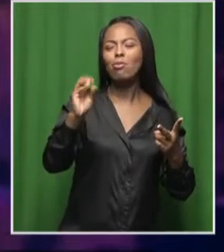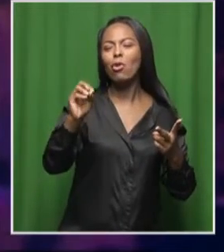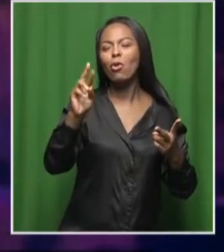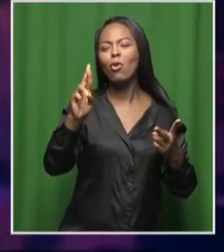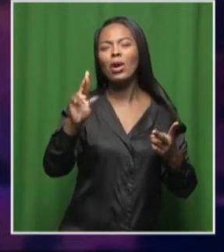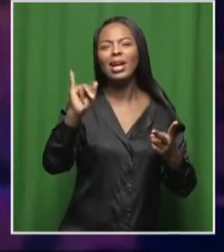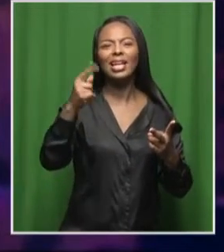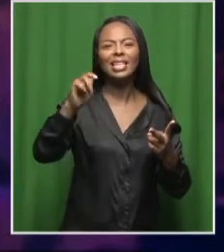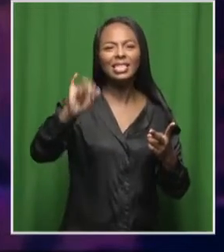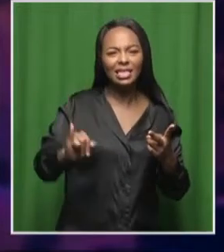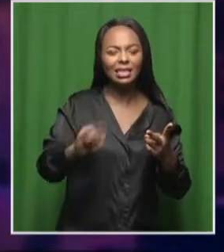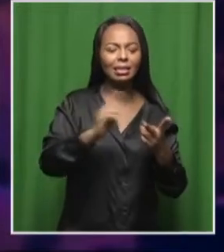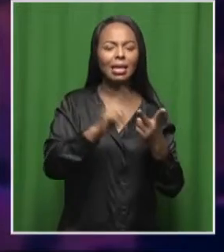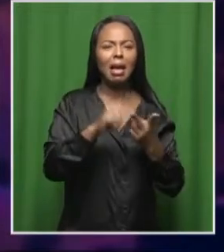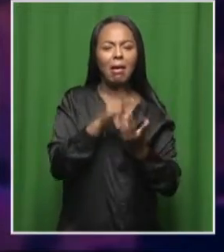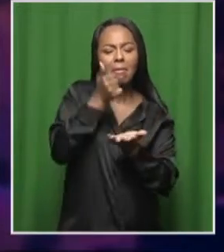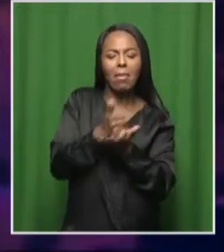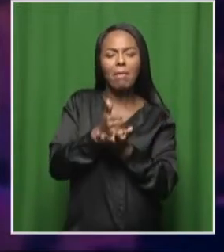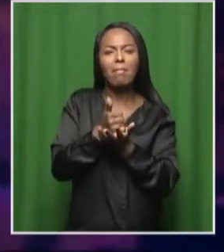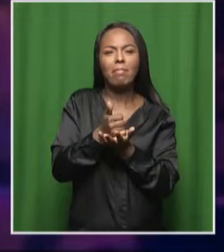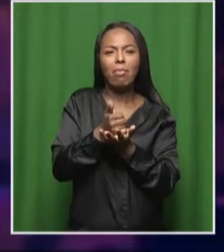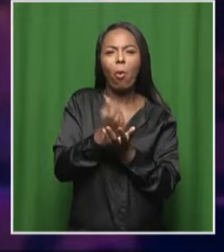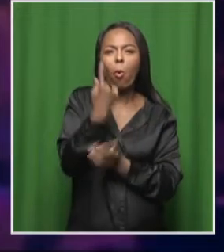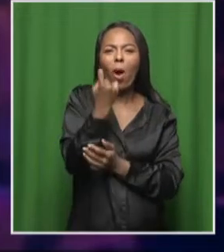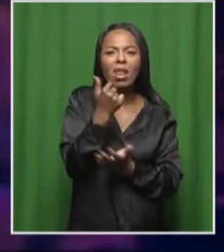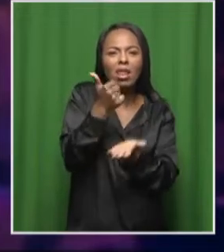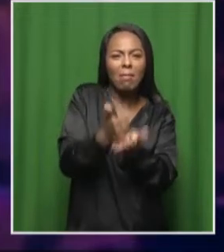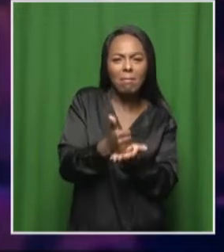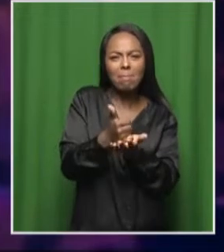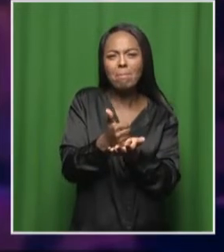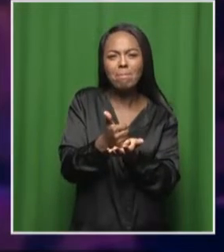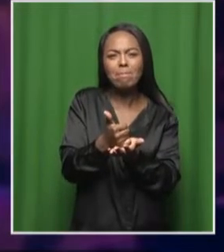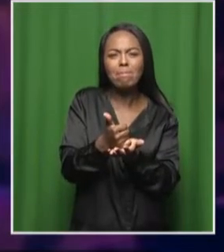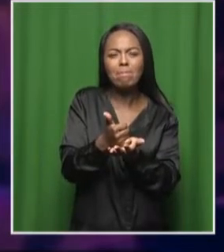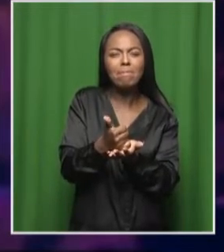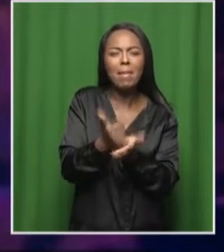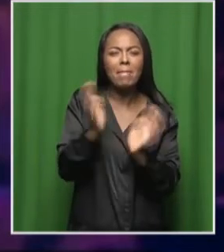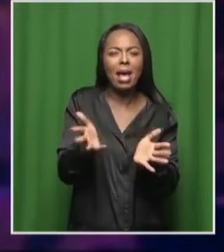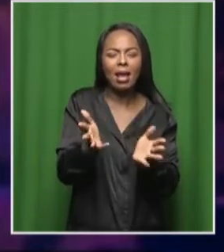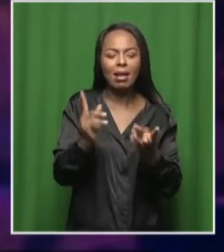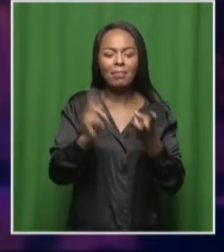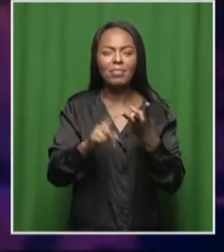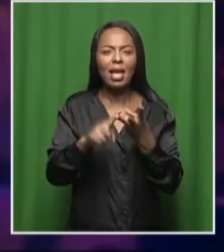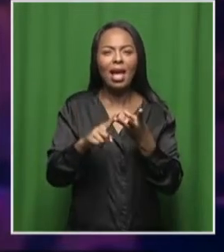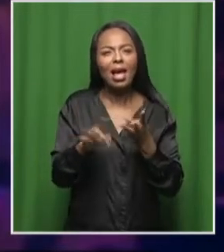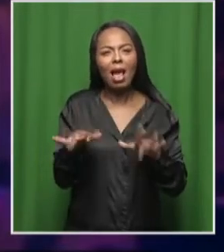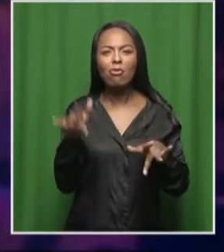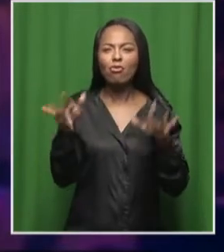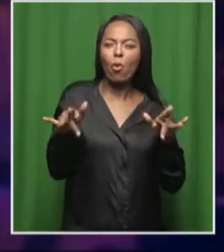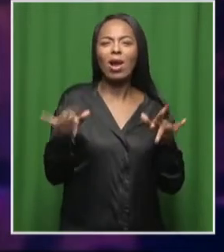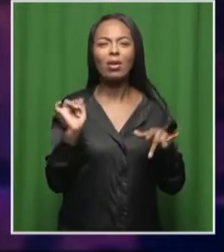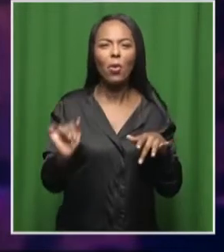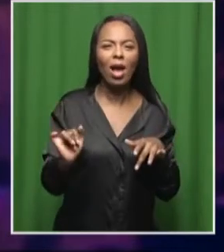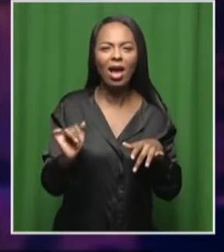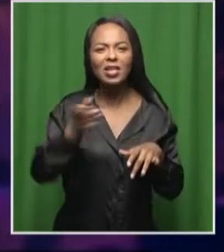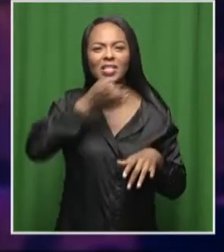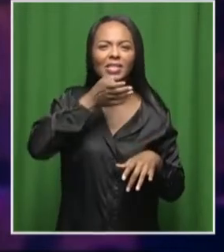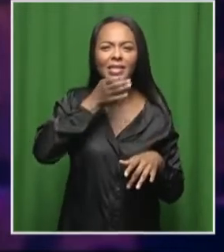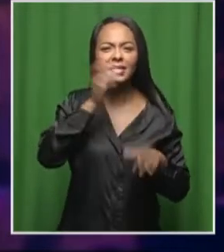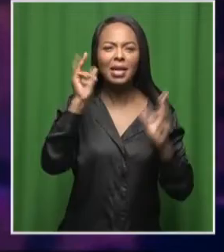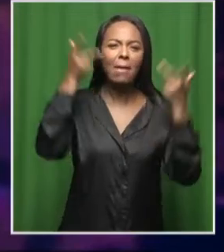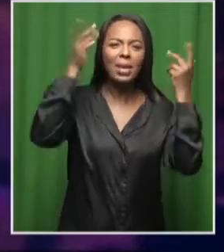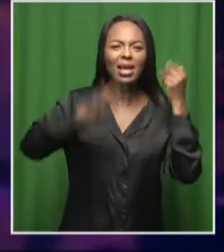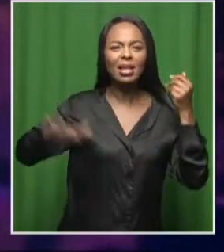basically stuck on that one chair, and having to have her as a Shebeen queen stuck there, played beautifully by